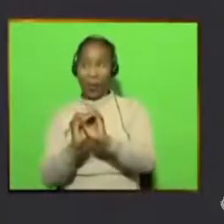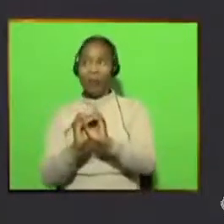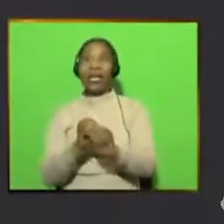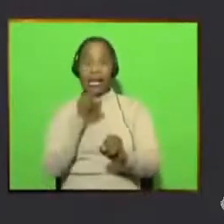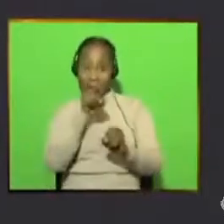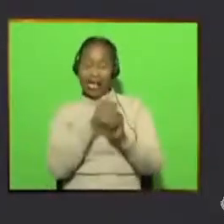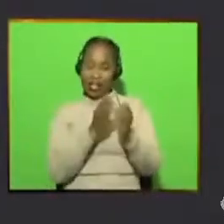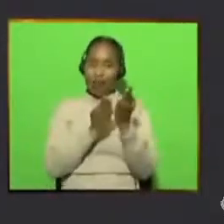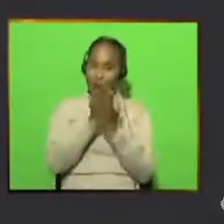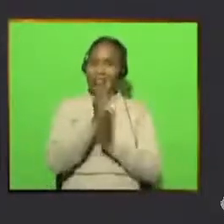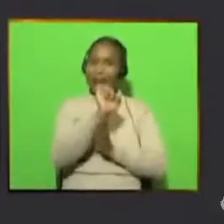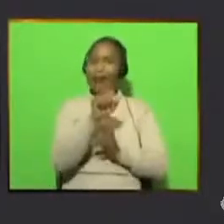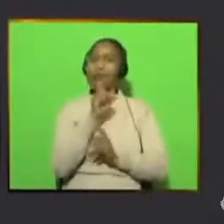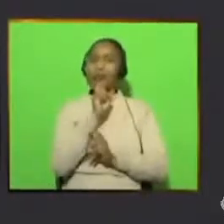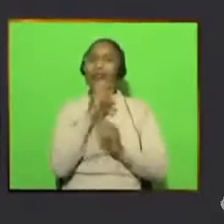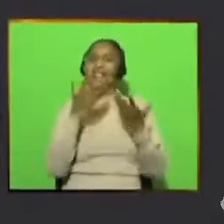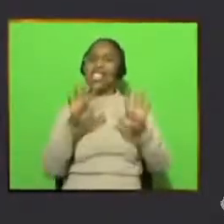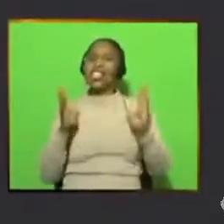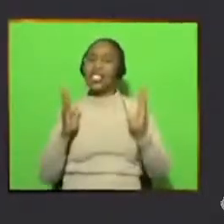right.